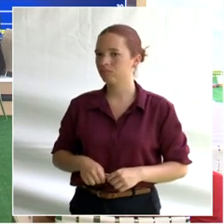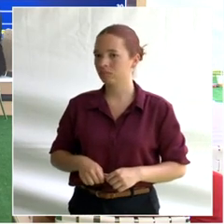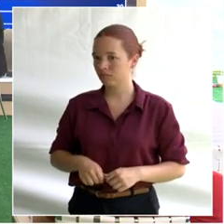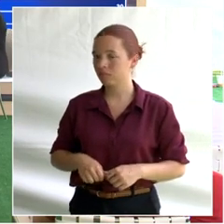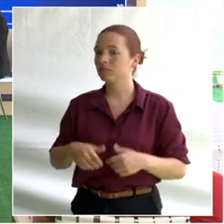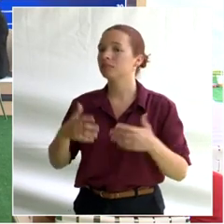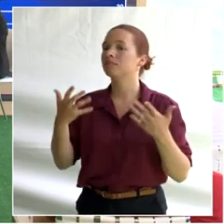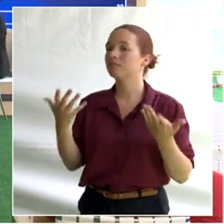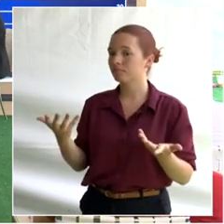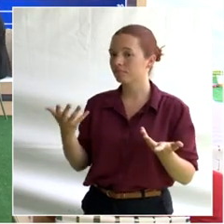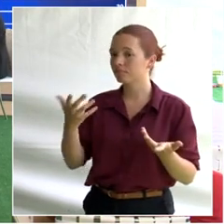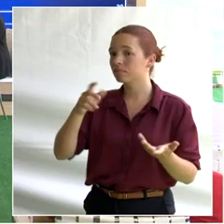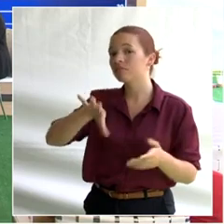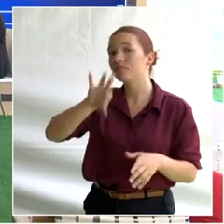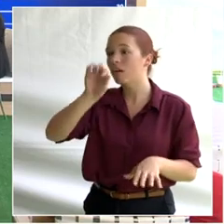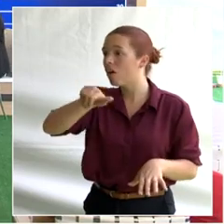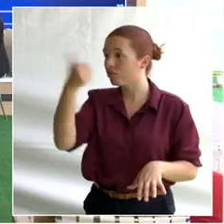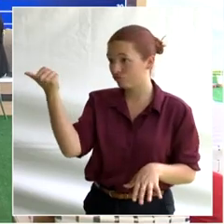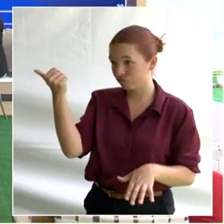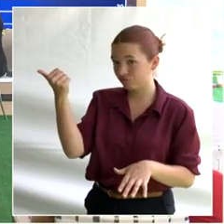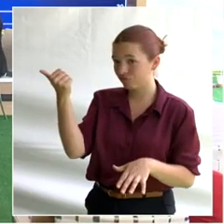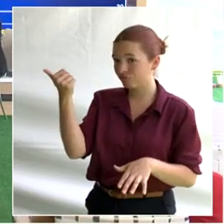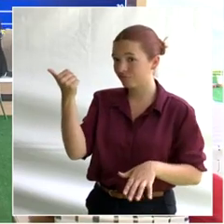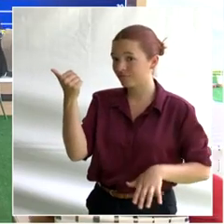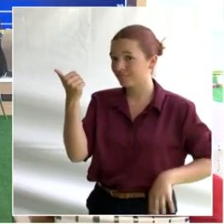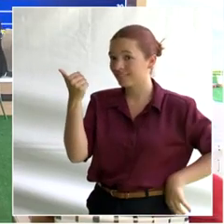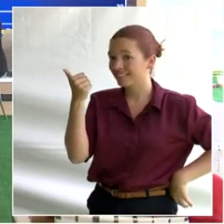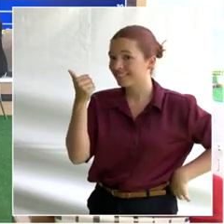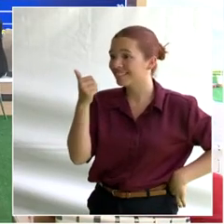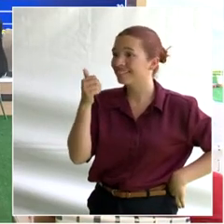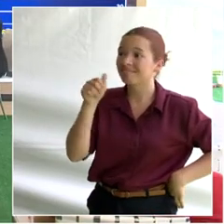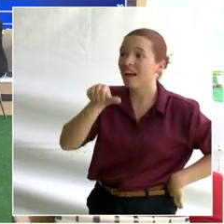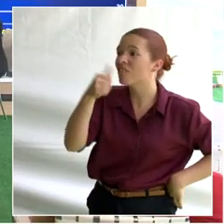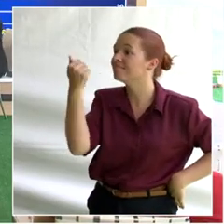Yeah, John, can you come up? John, you're so good at it. We want you to pick another chip.